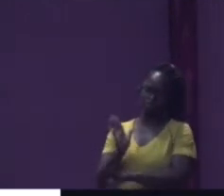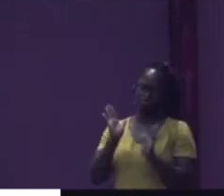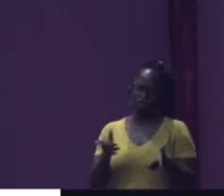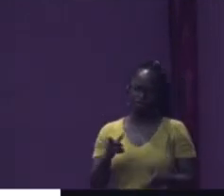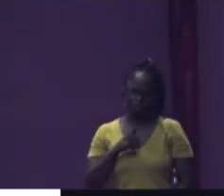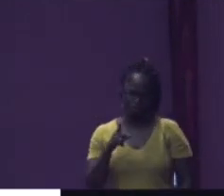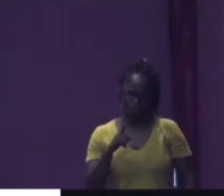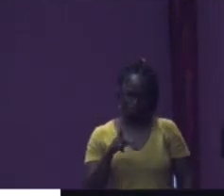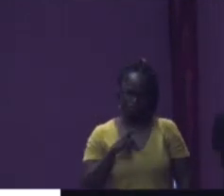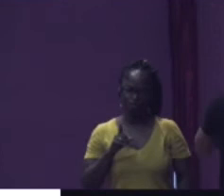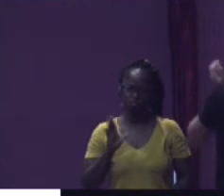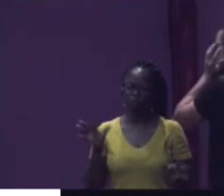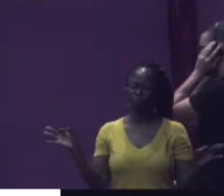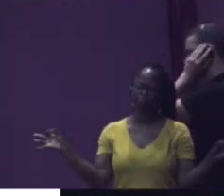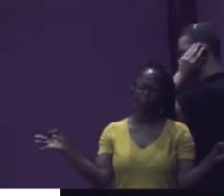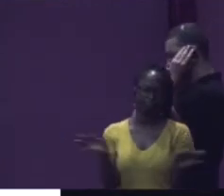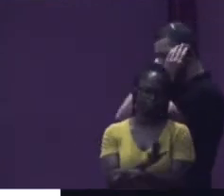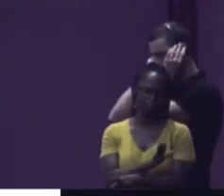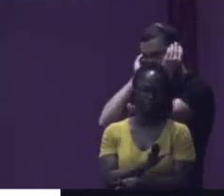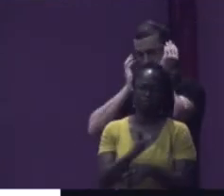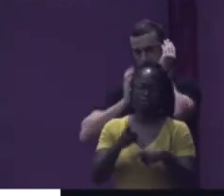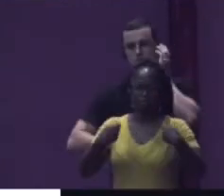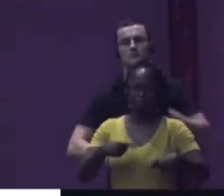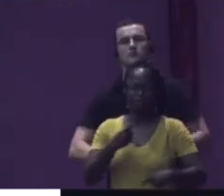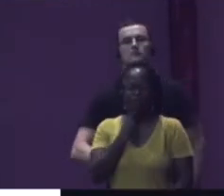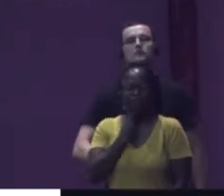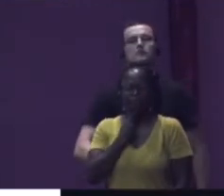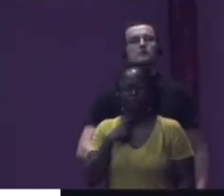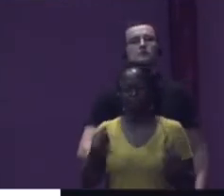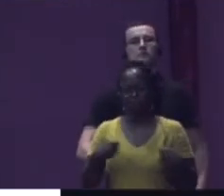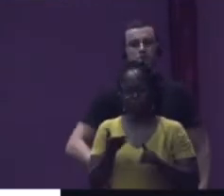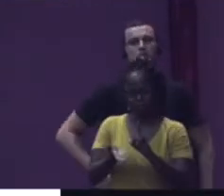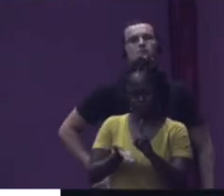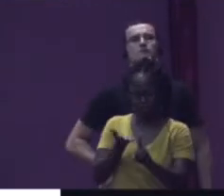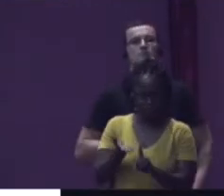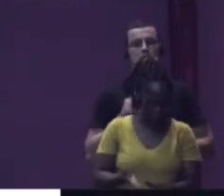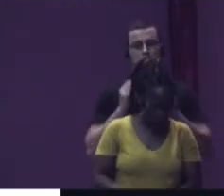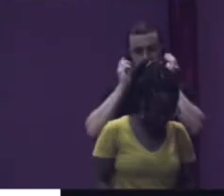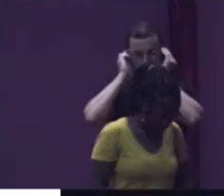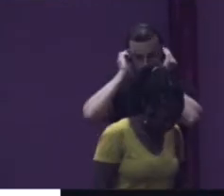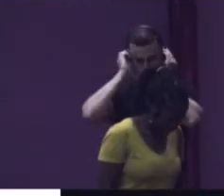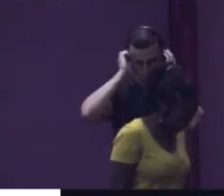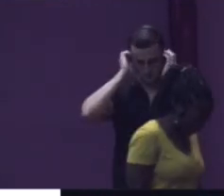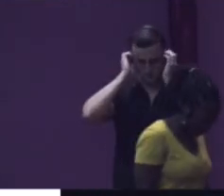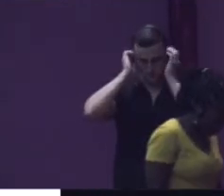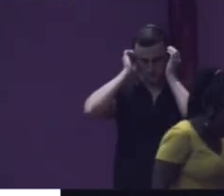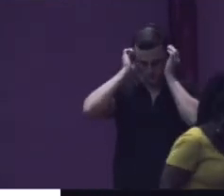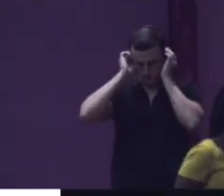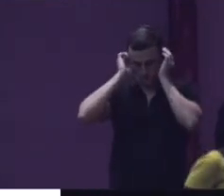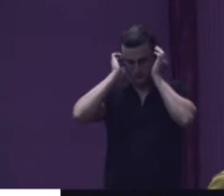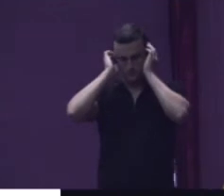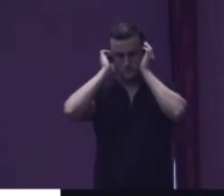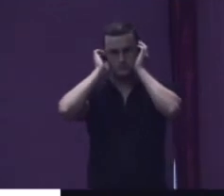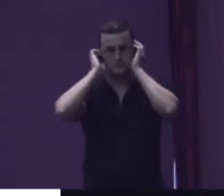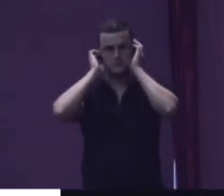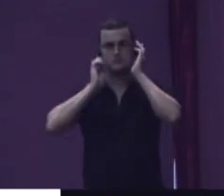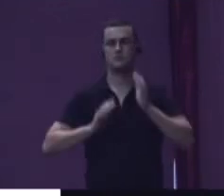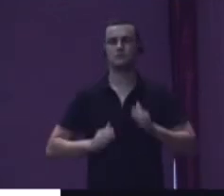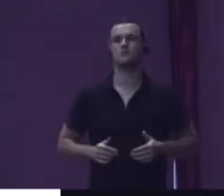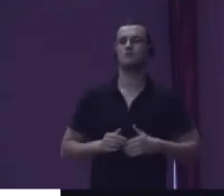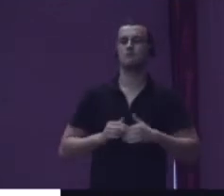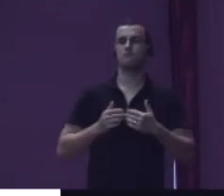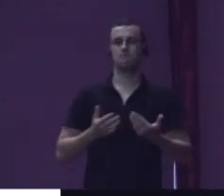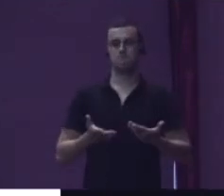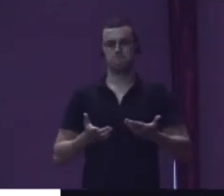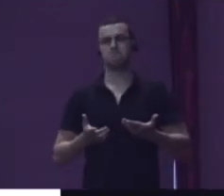the local district hospital in Metel-Leo, the women can't have visitors, which